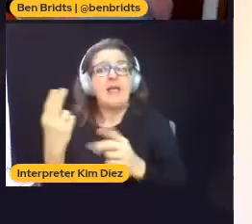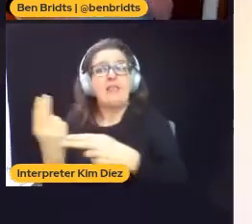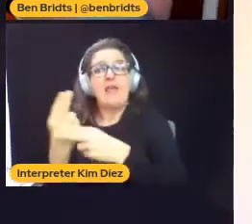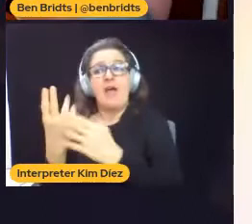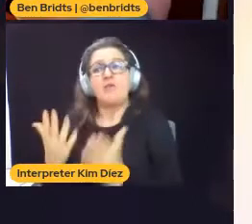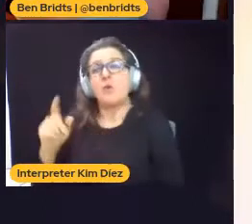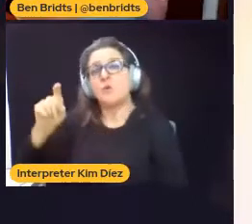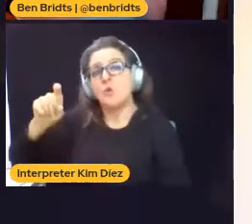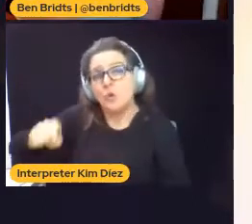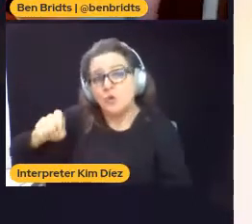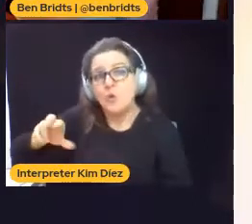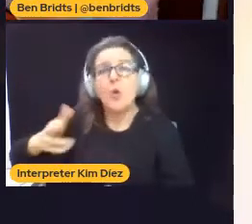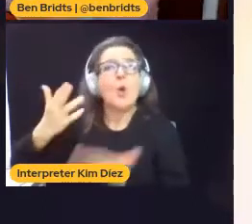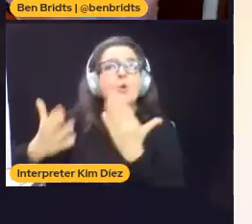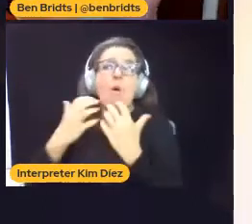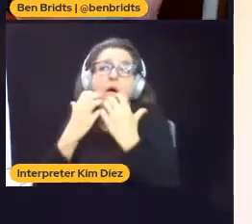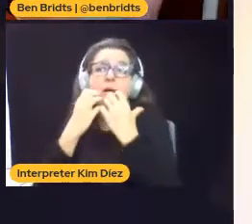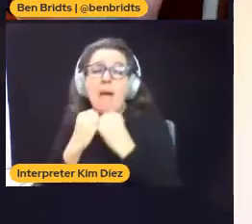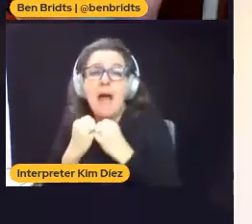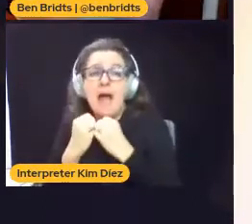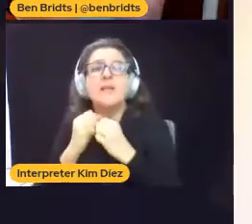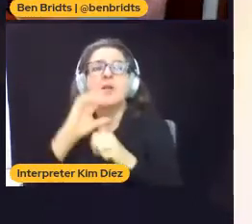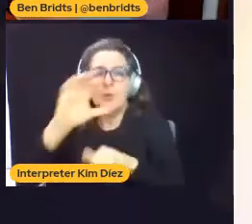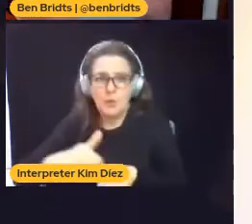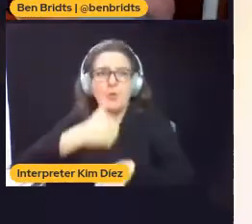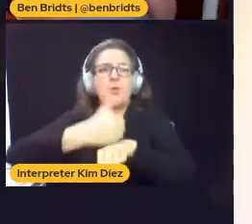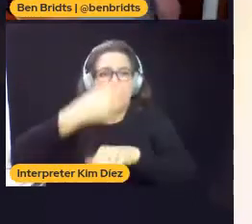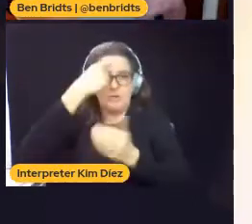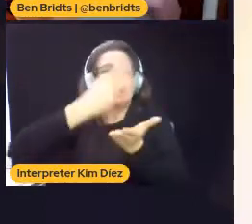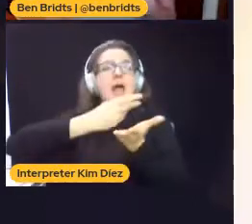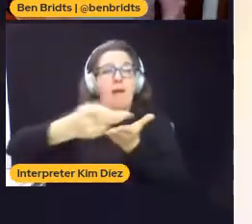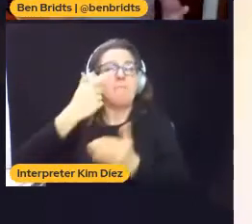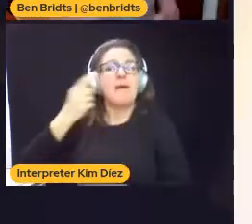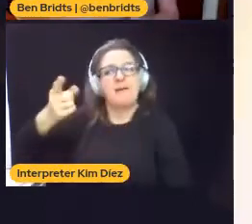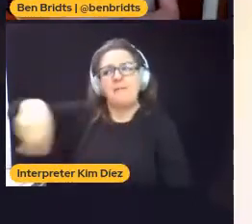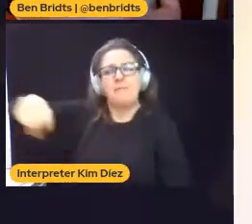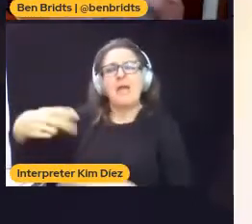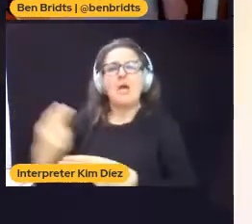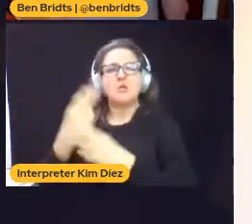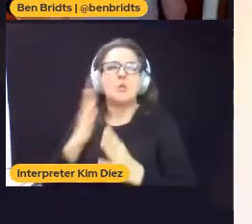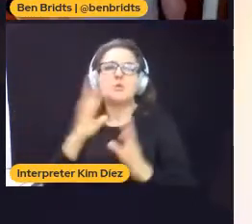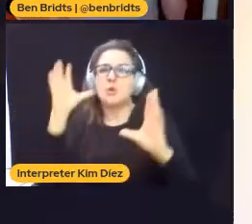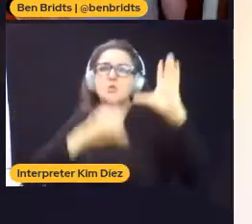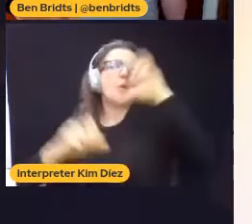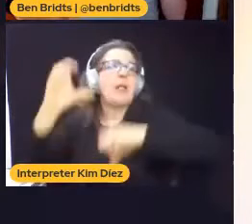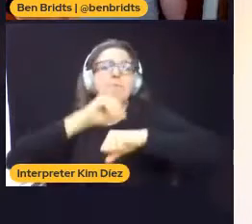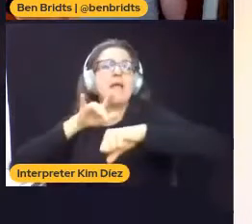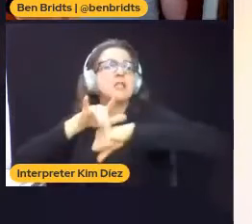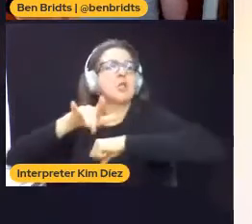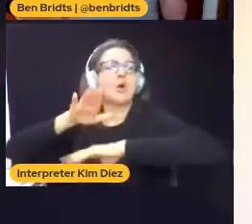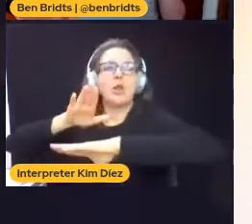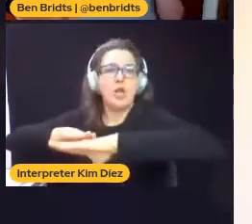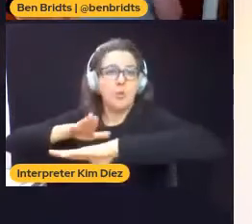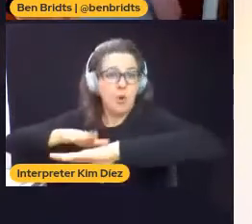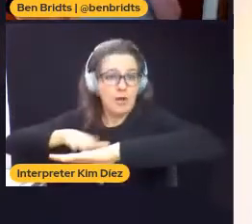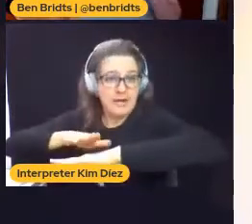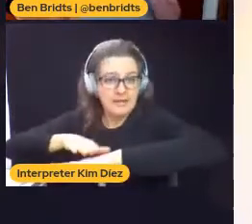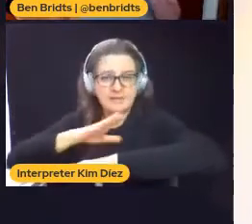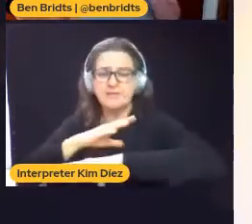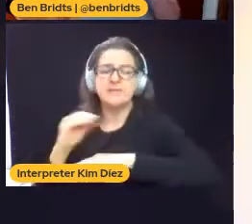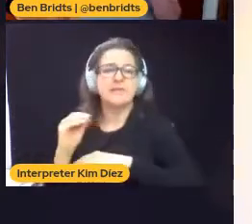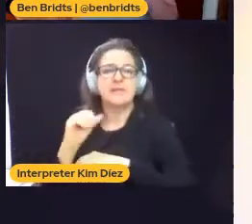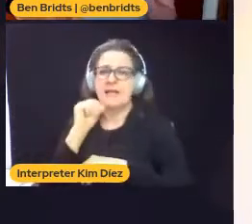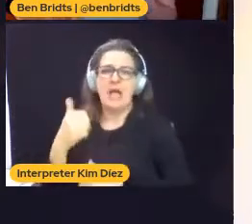we're actually setting them up for failure, because they will miss all those early warnings and they will not have